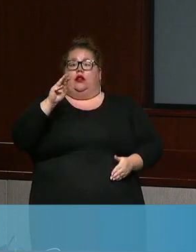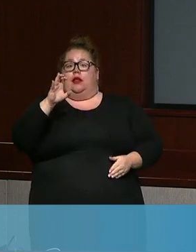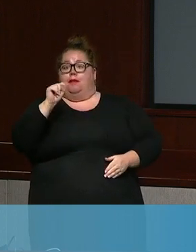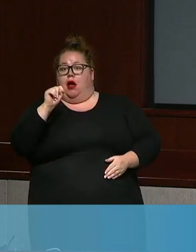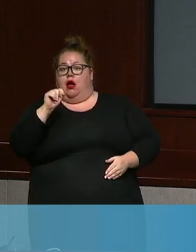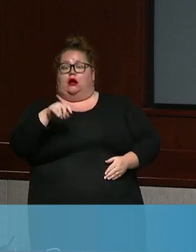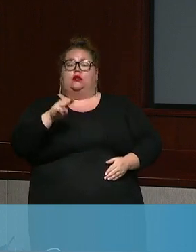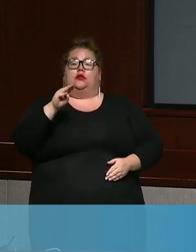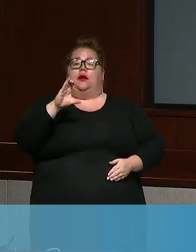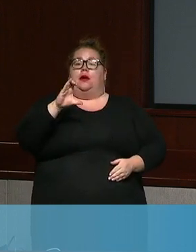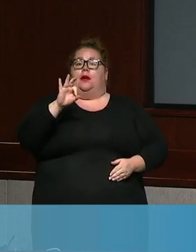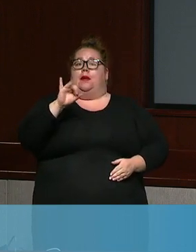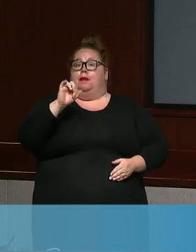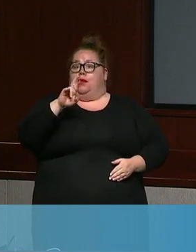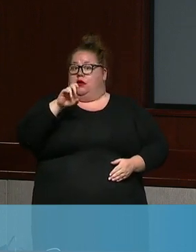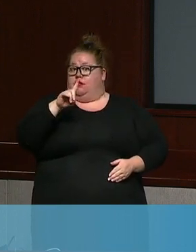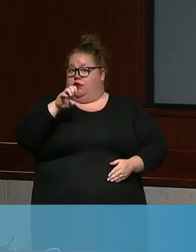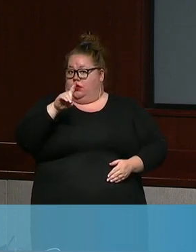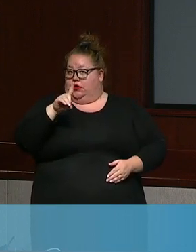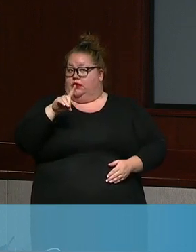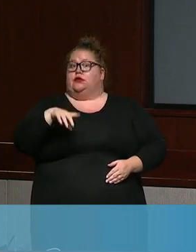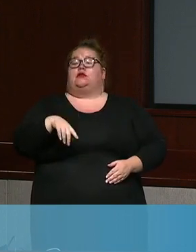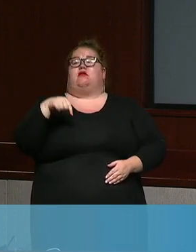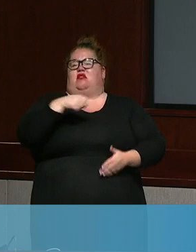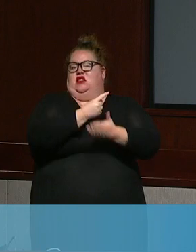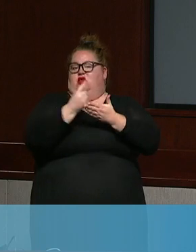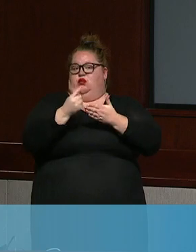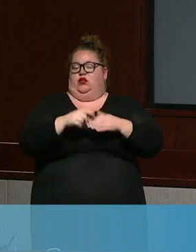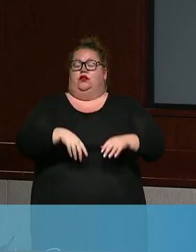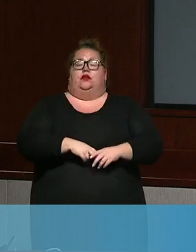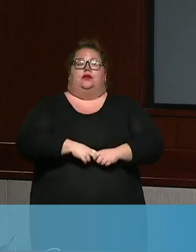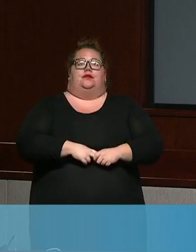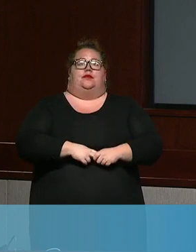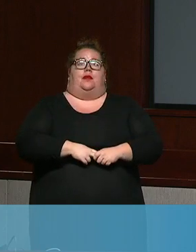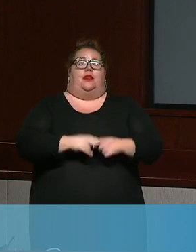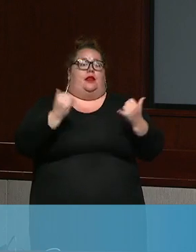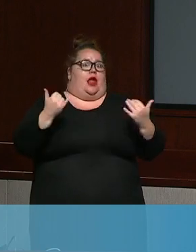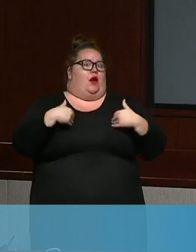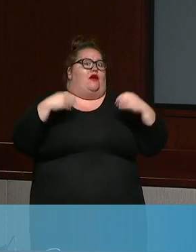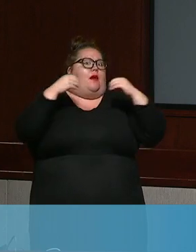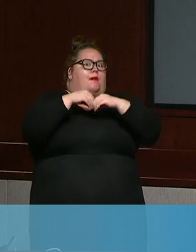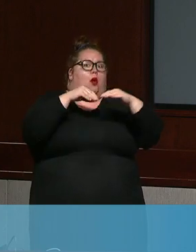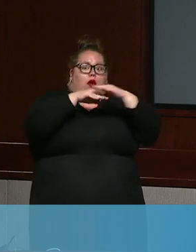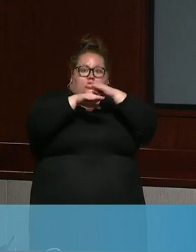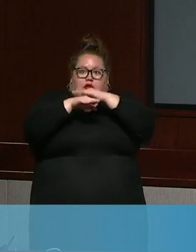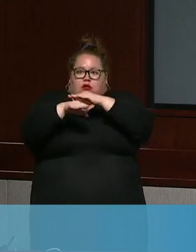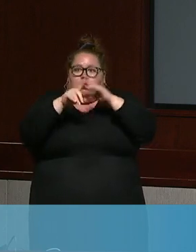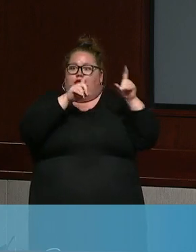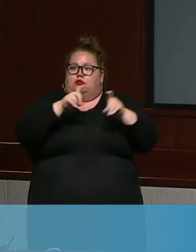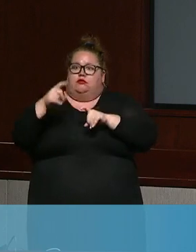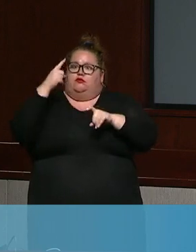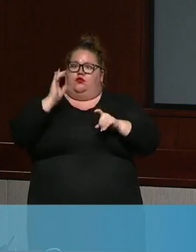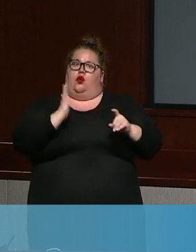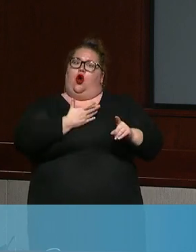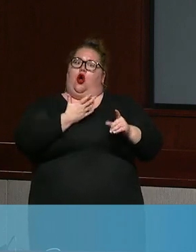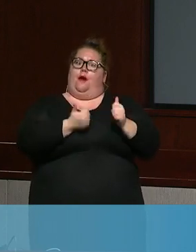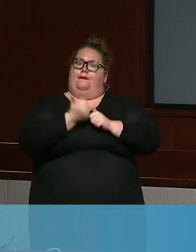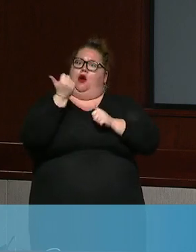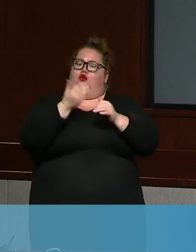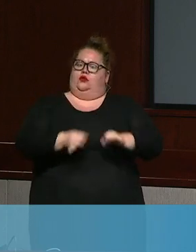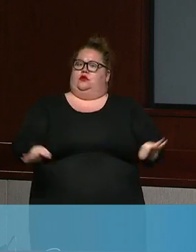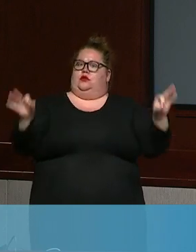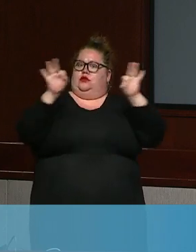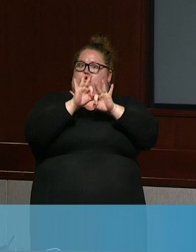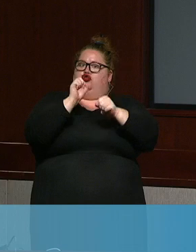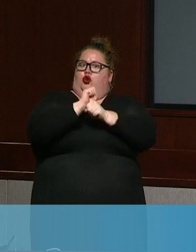that additional testing is accessible for some of our most essential Kern County residents.